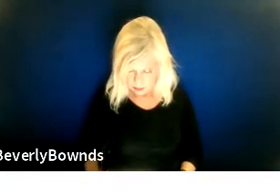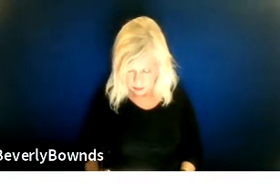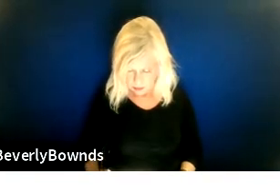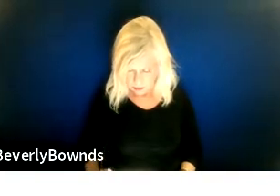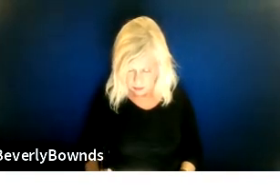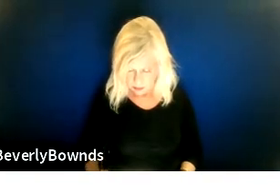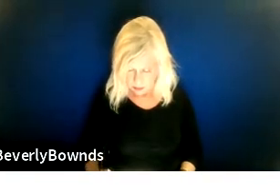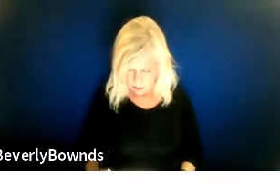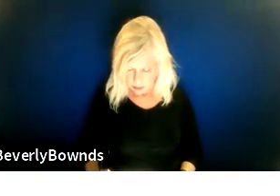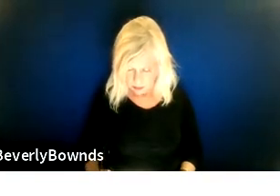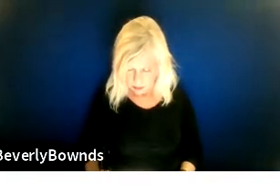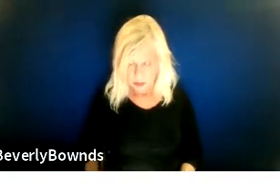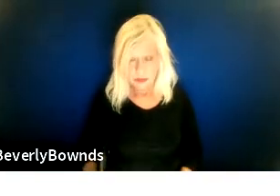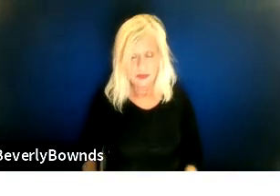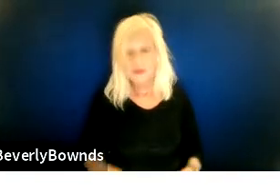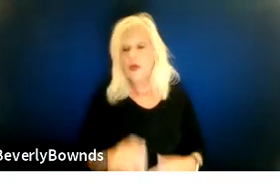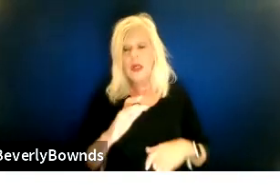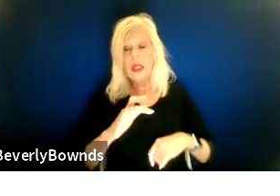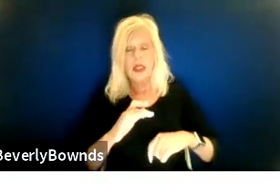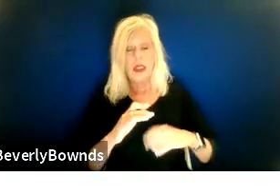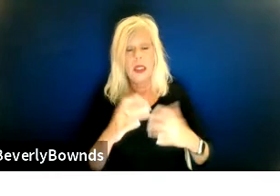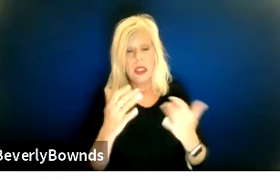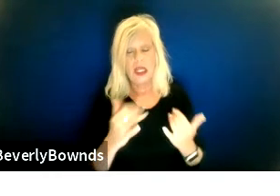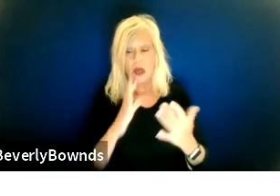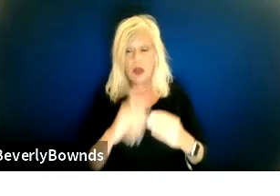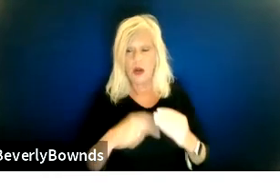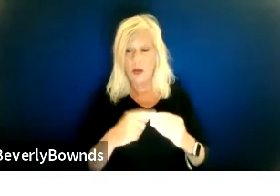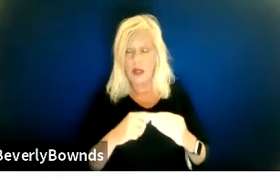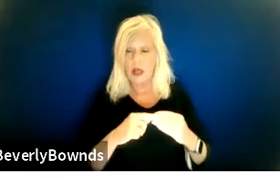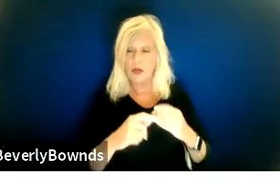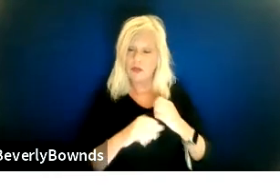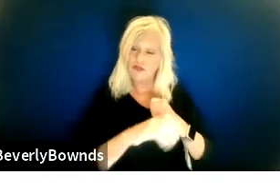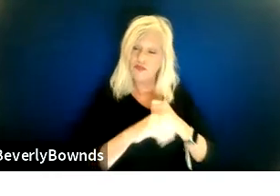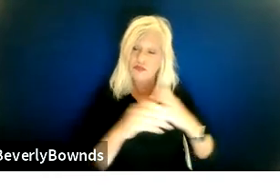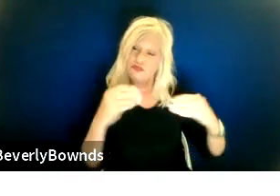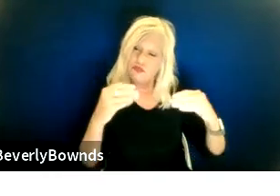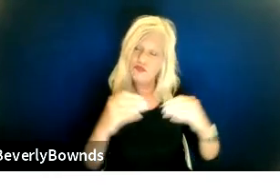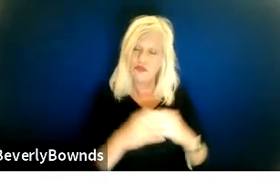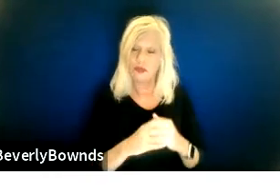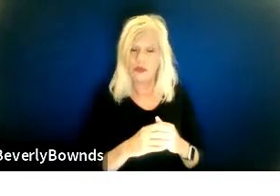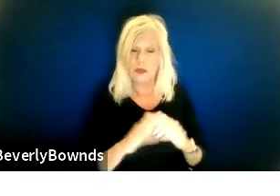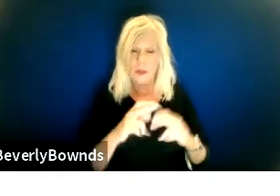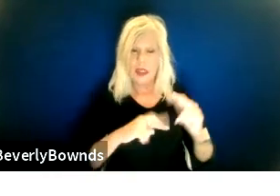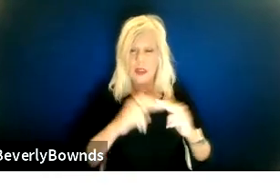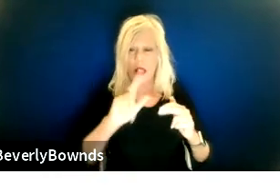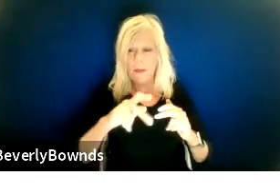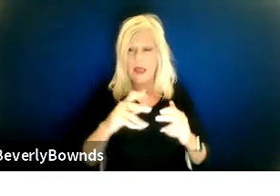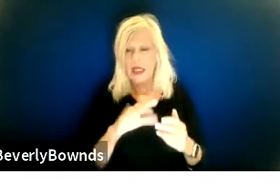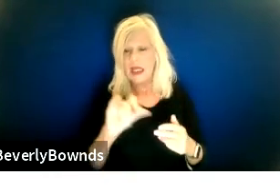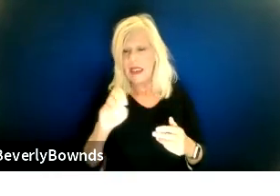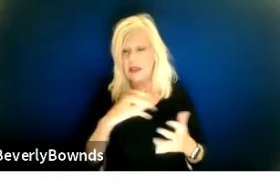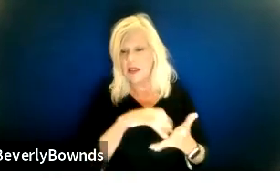So what I'd like to touch on now is the commercialization model and building out these case studies. So next